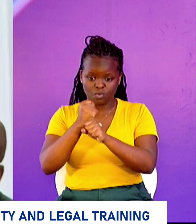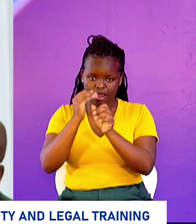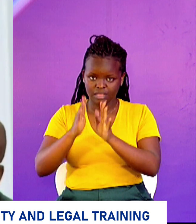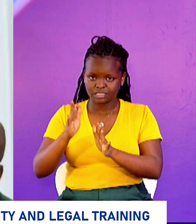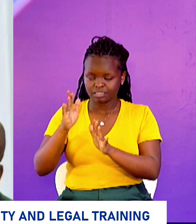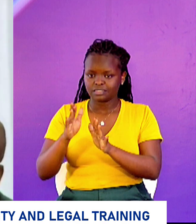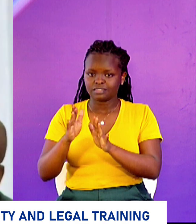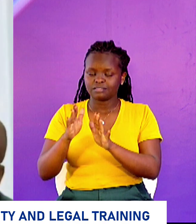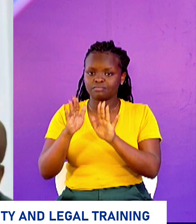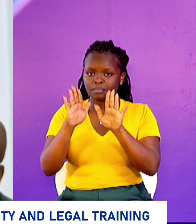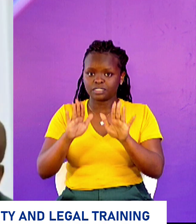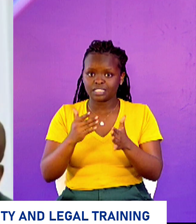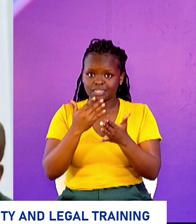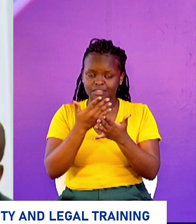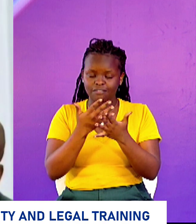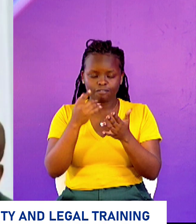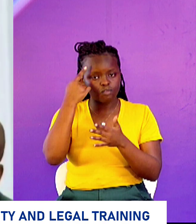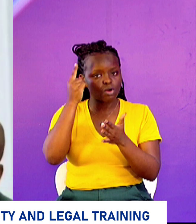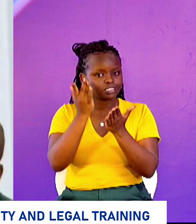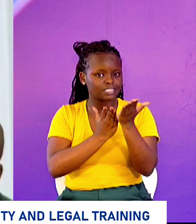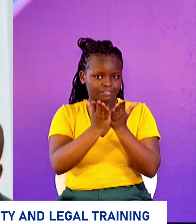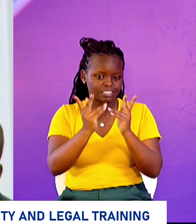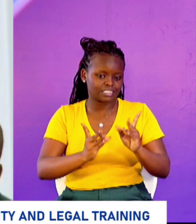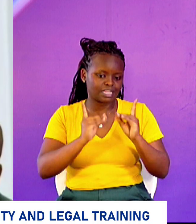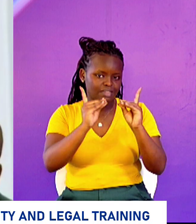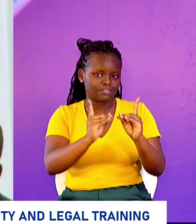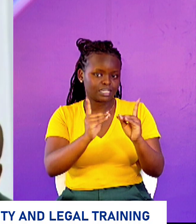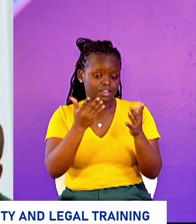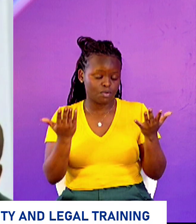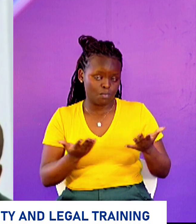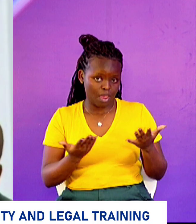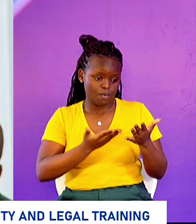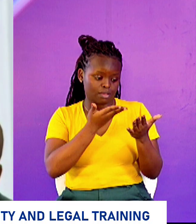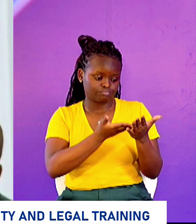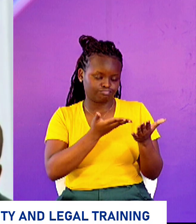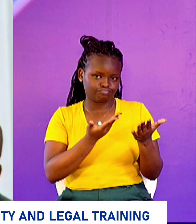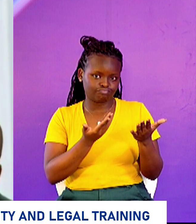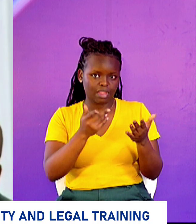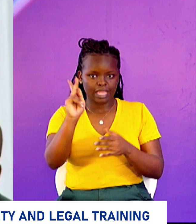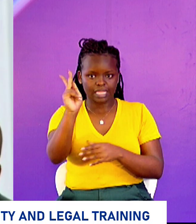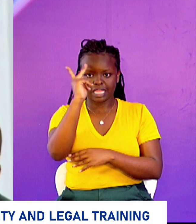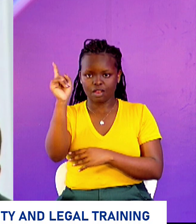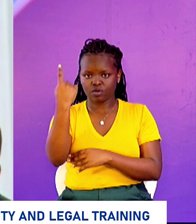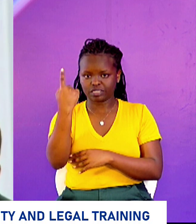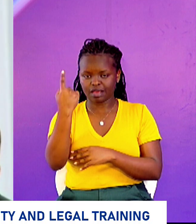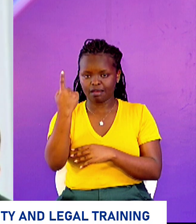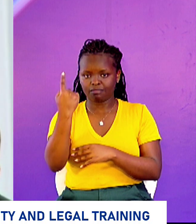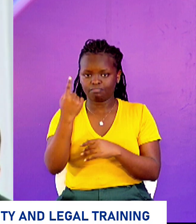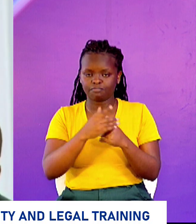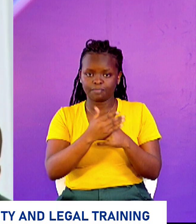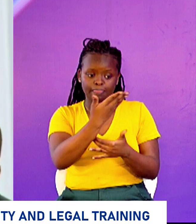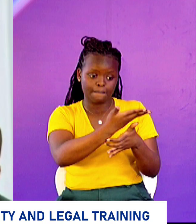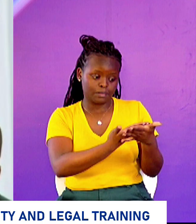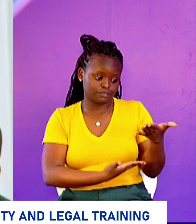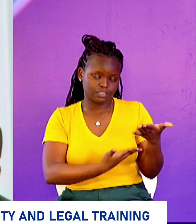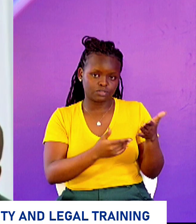for effective service delivery. And that is contained in the Kenya Kwanza manifesto, that